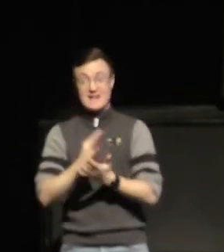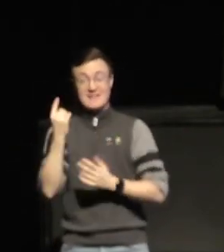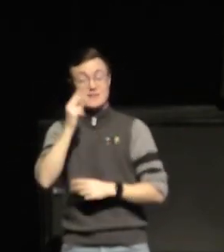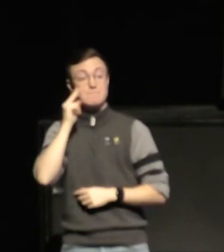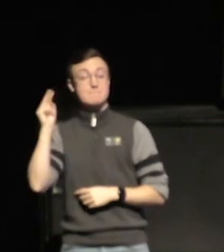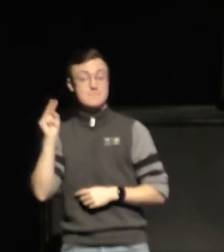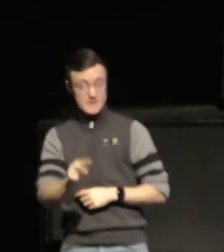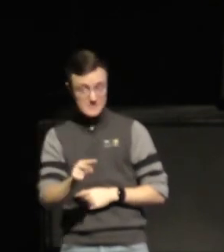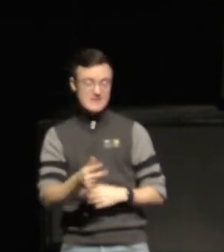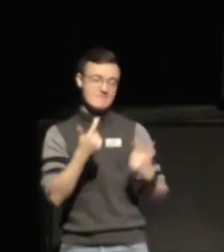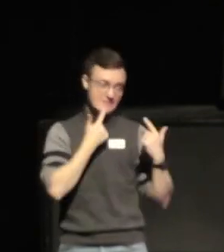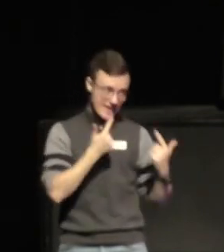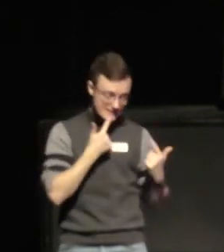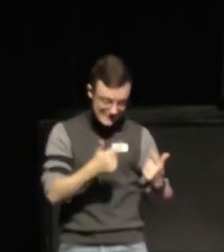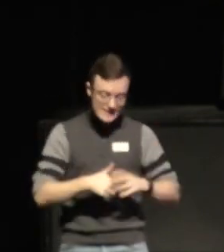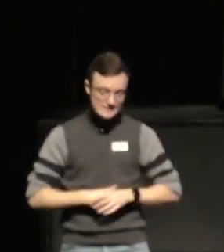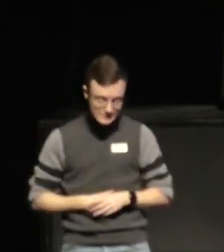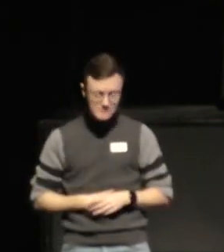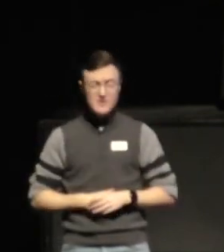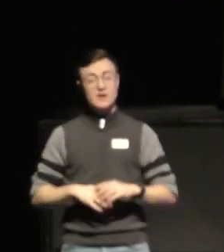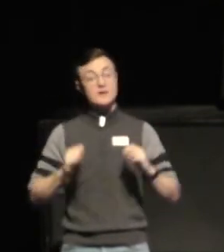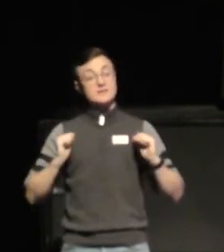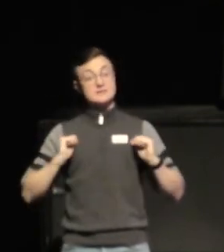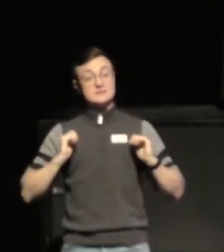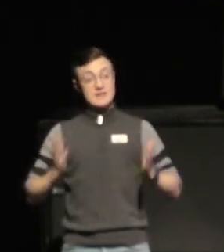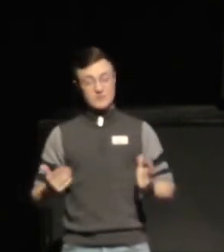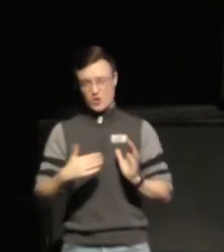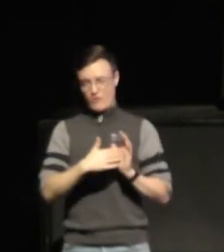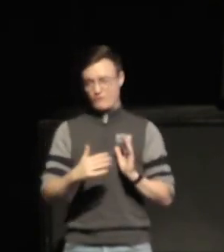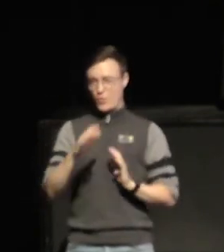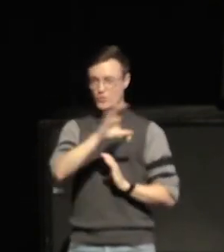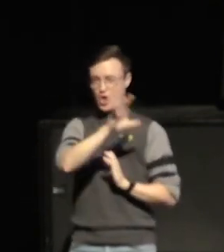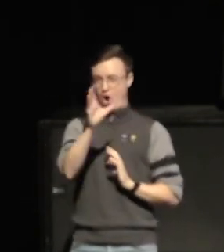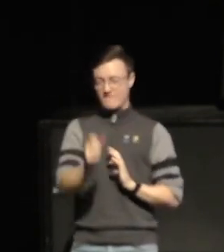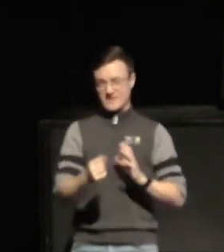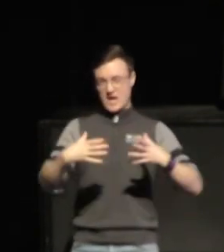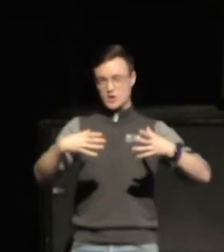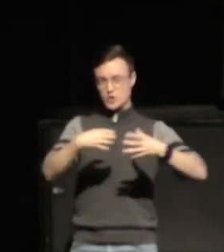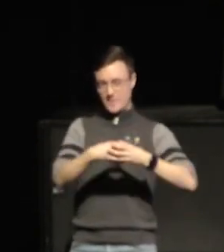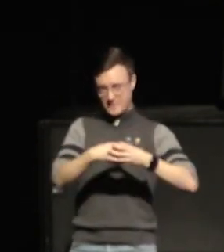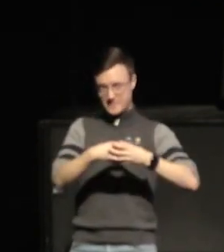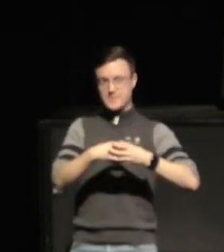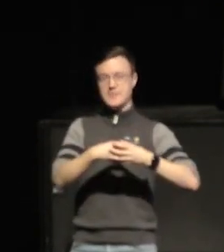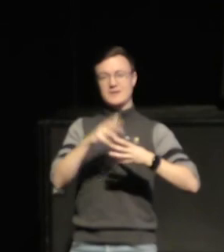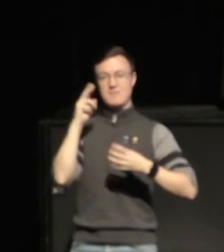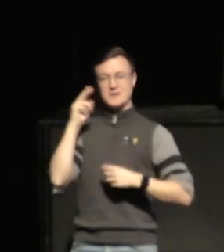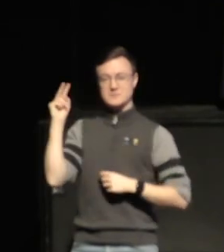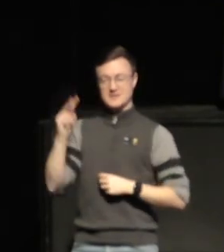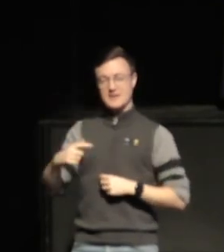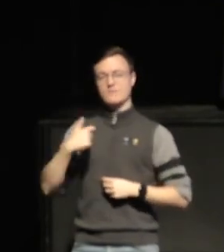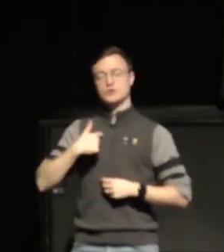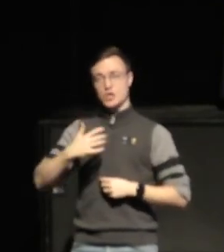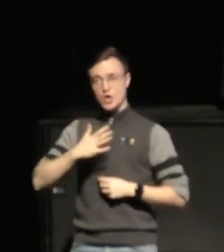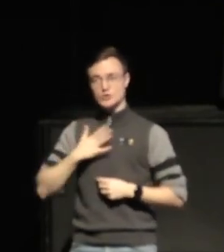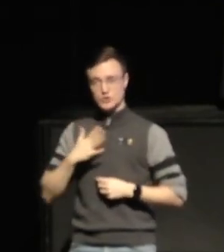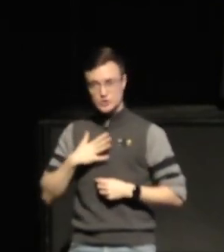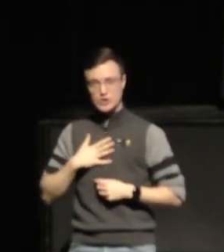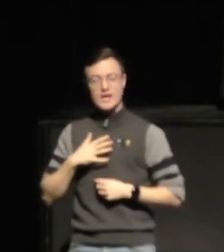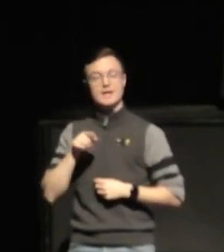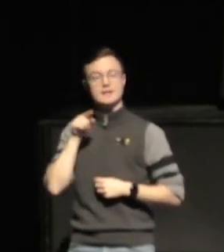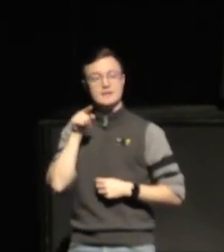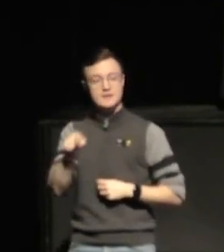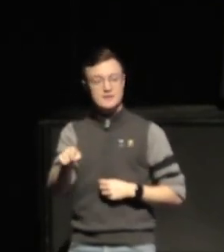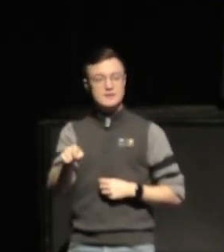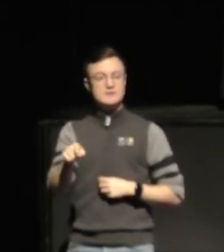aspect on this. And of course, from Afrikagrupperna's perspective, I think also the engagement